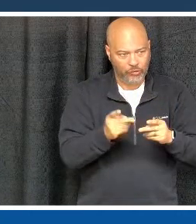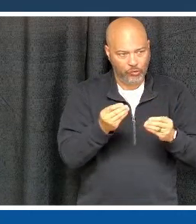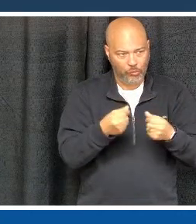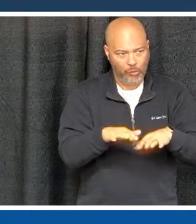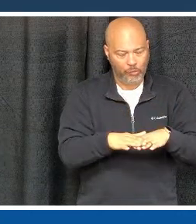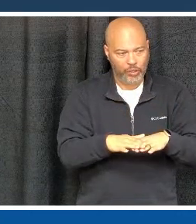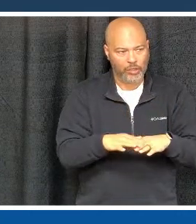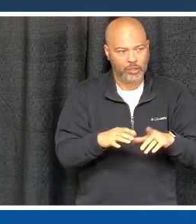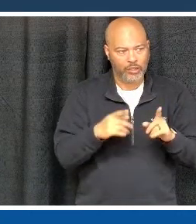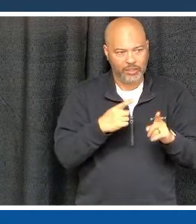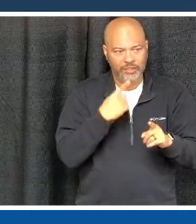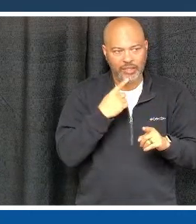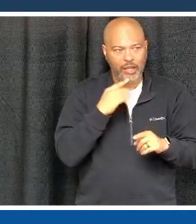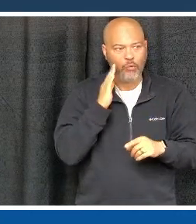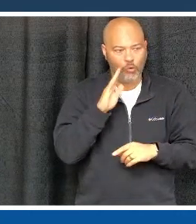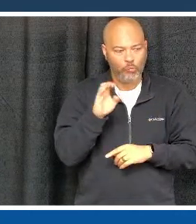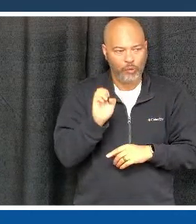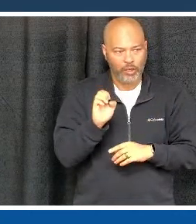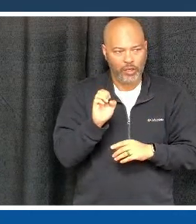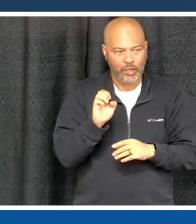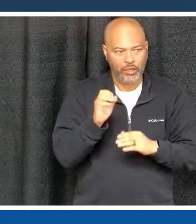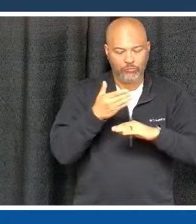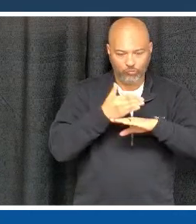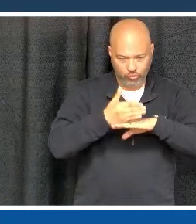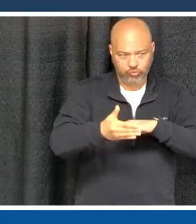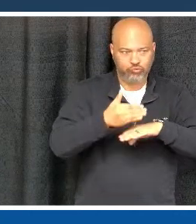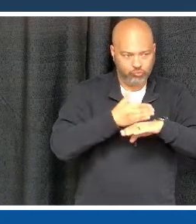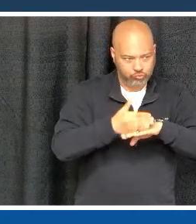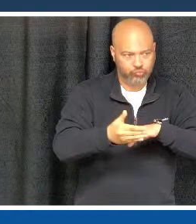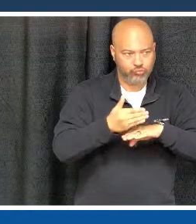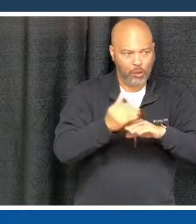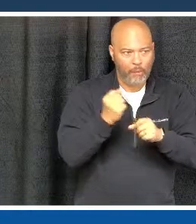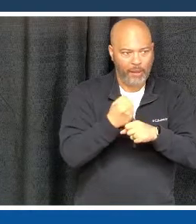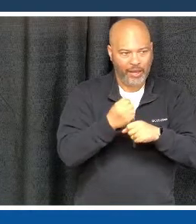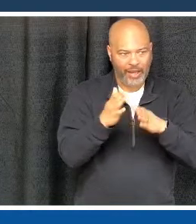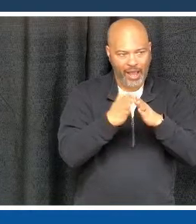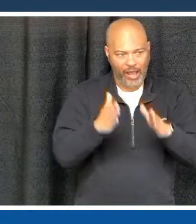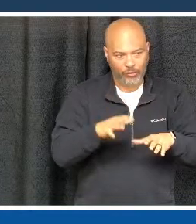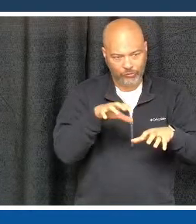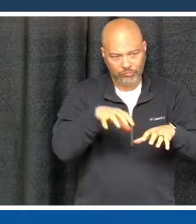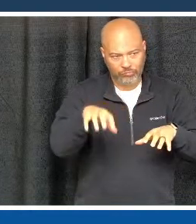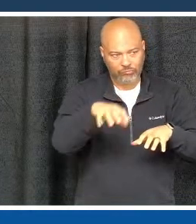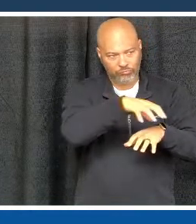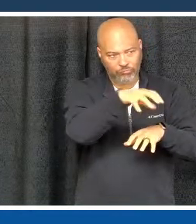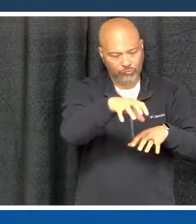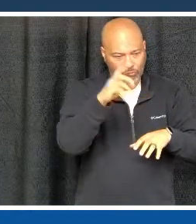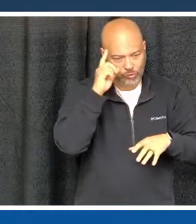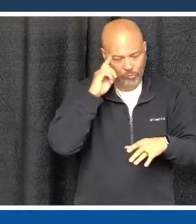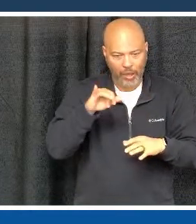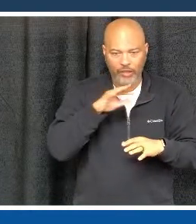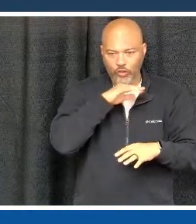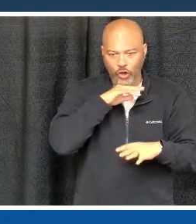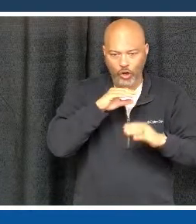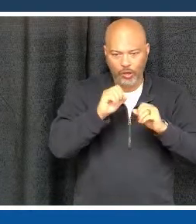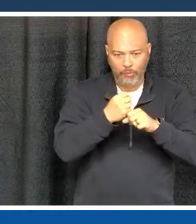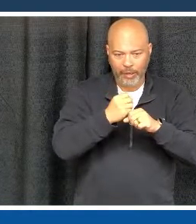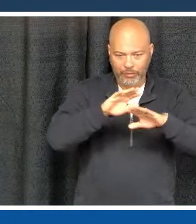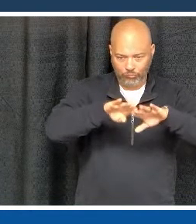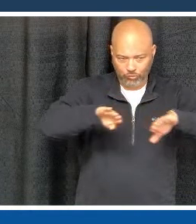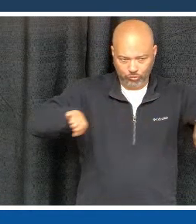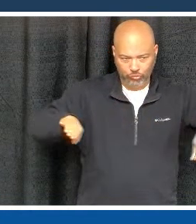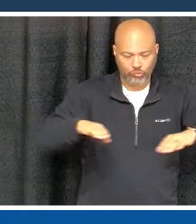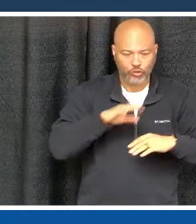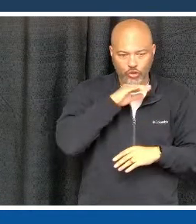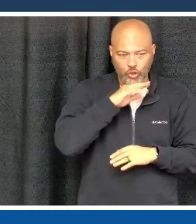The applicant has stated there would be significant grading needed to make house sites out of this by moving the dirt and flattening it out.